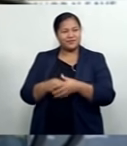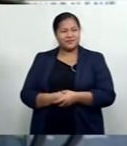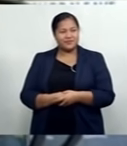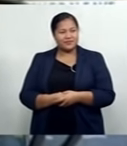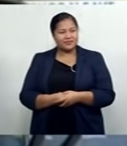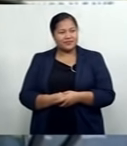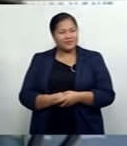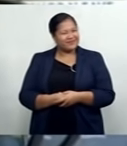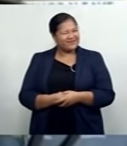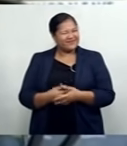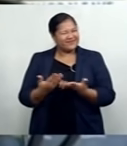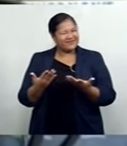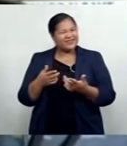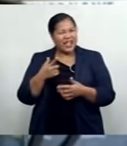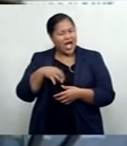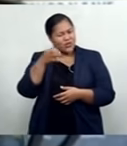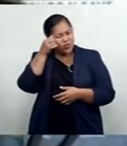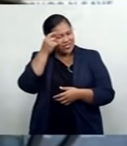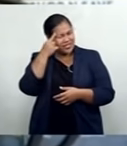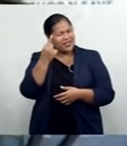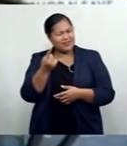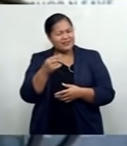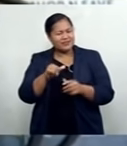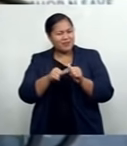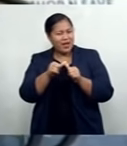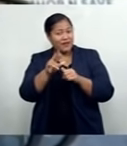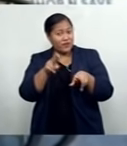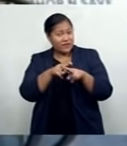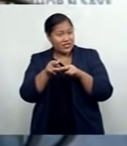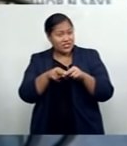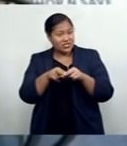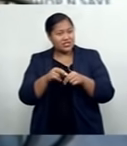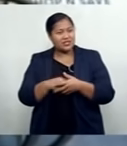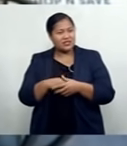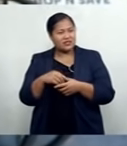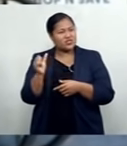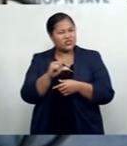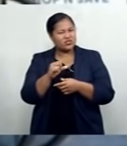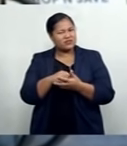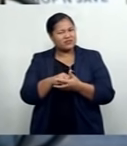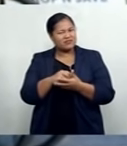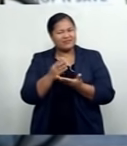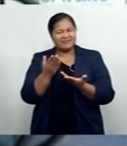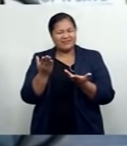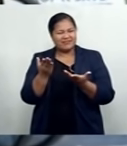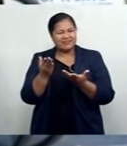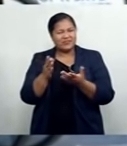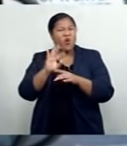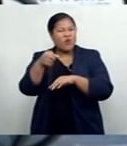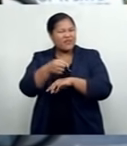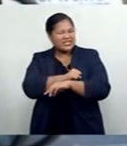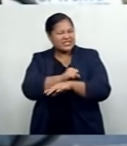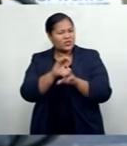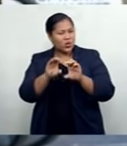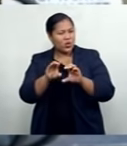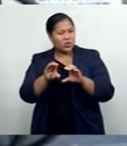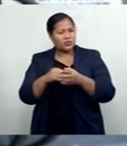do think that it's better for Fiji to get the overseas coach, and